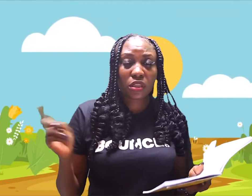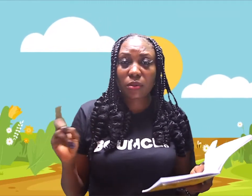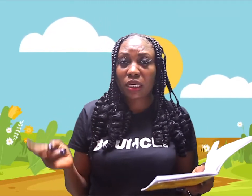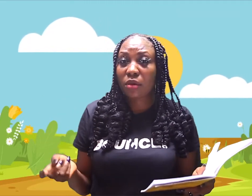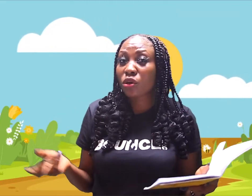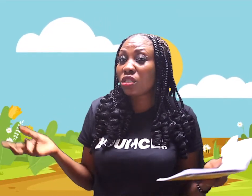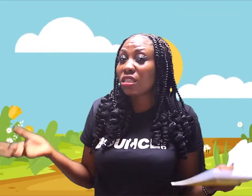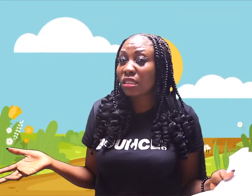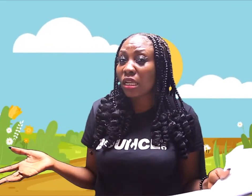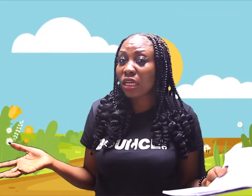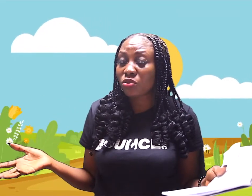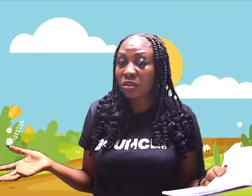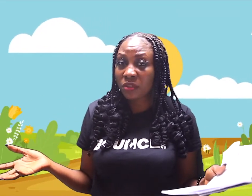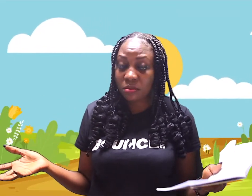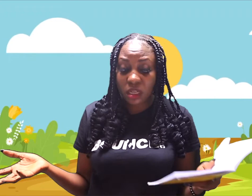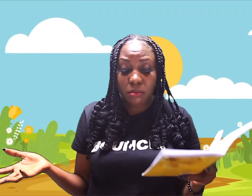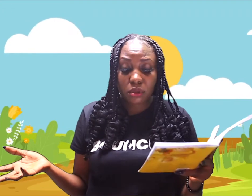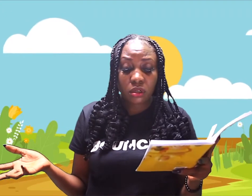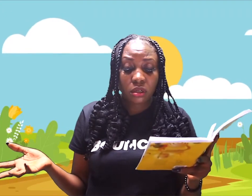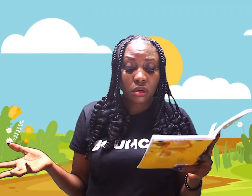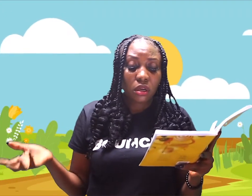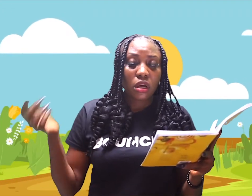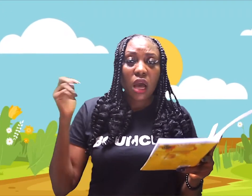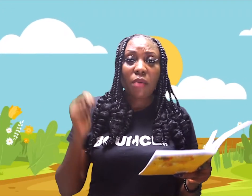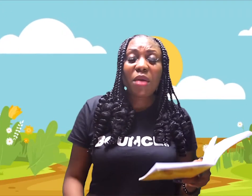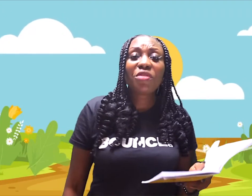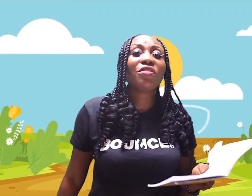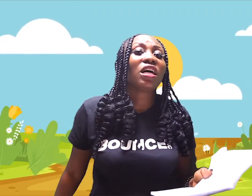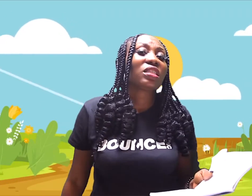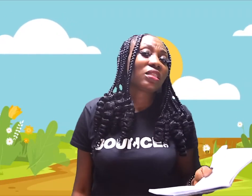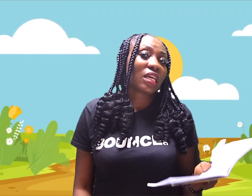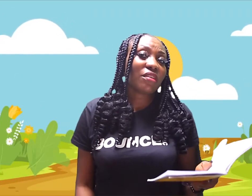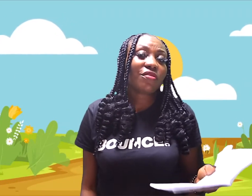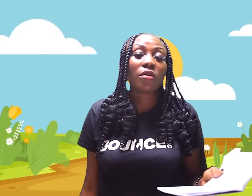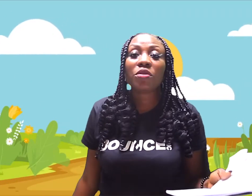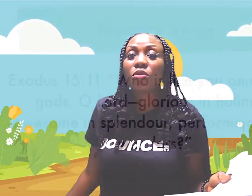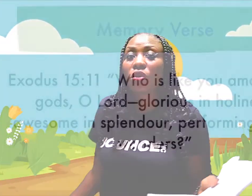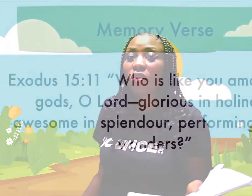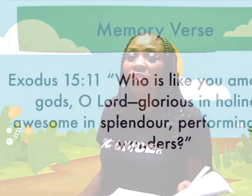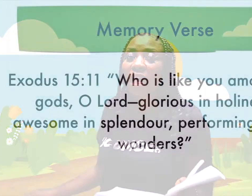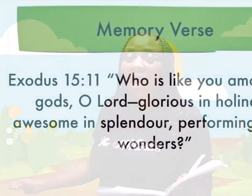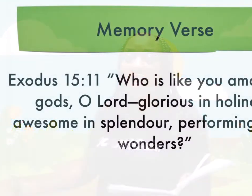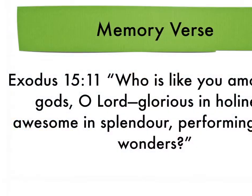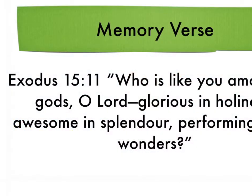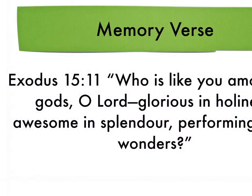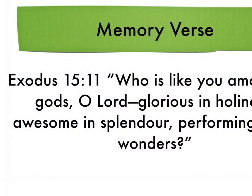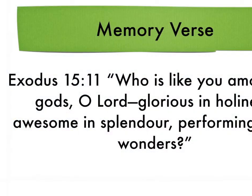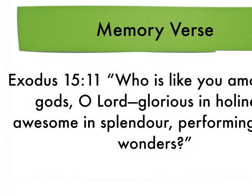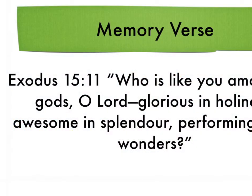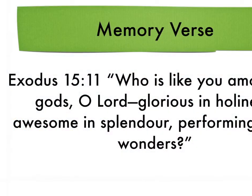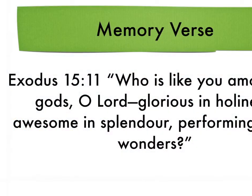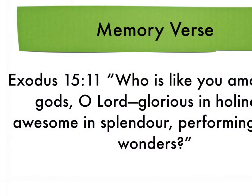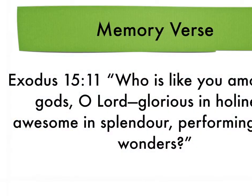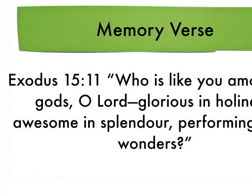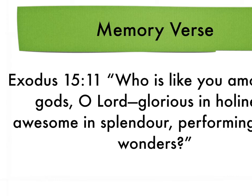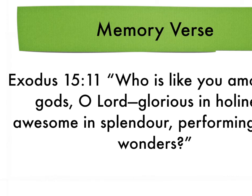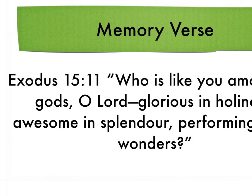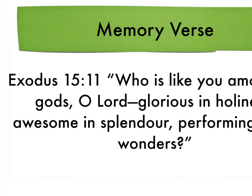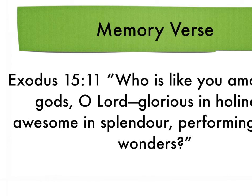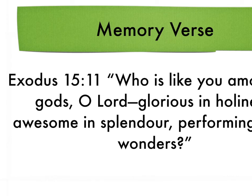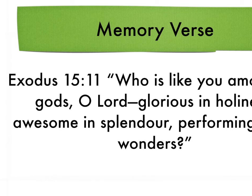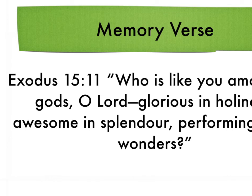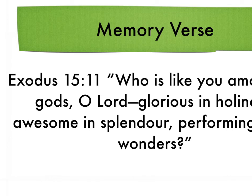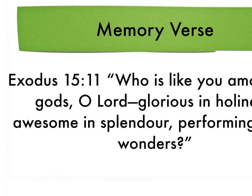the memory verse by now because this is the last week of September. Our memory verse is taken from the book of Exodus chapter